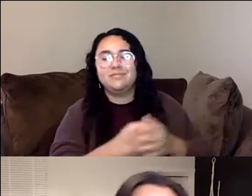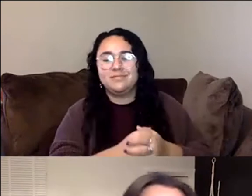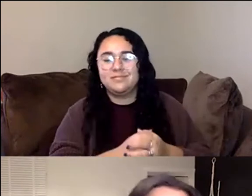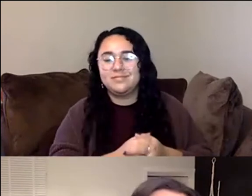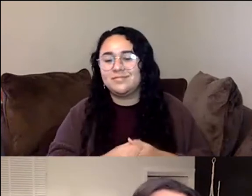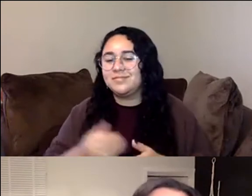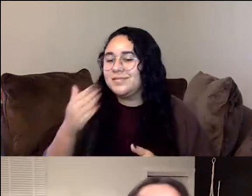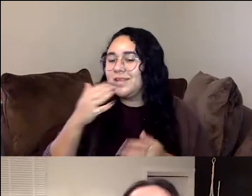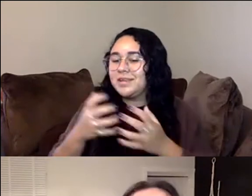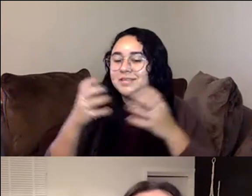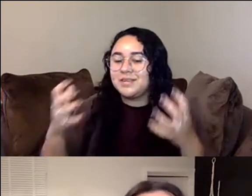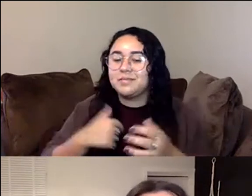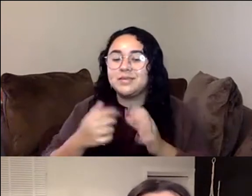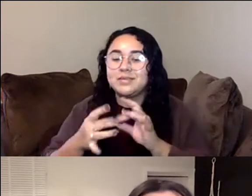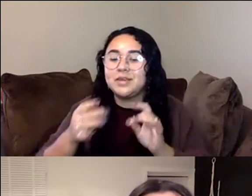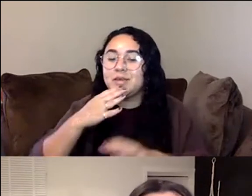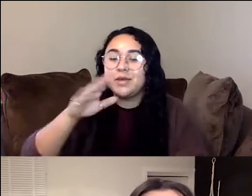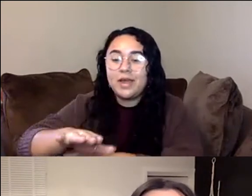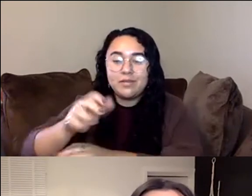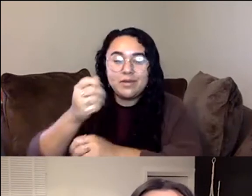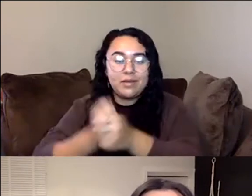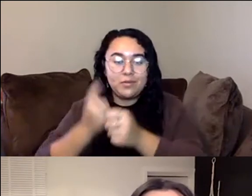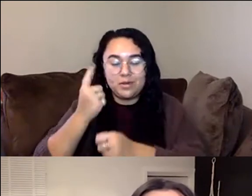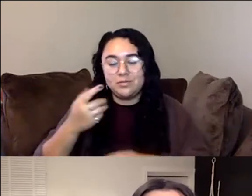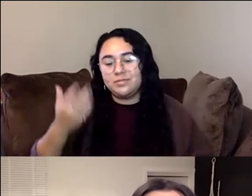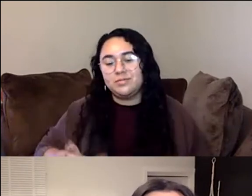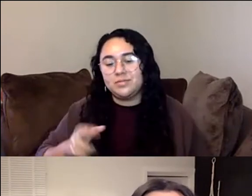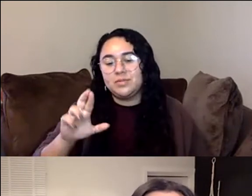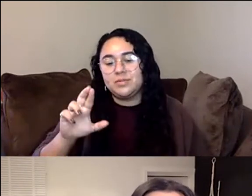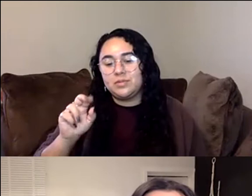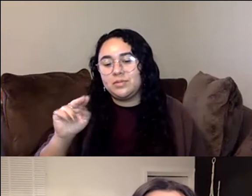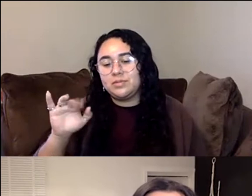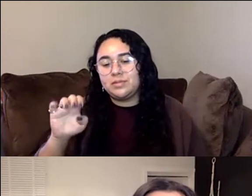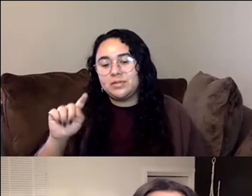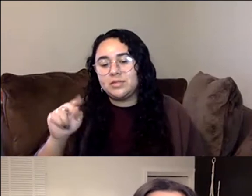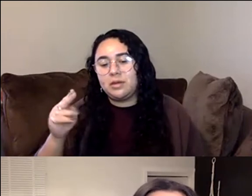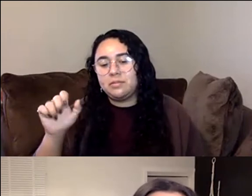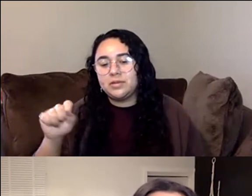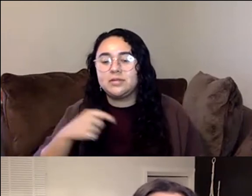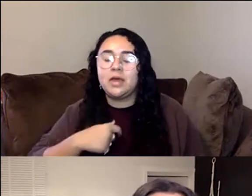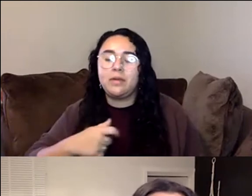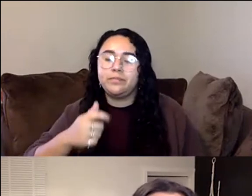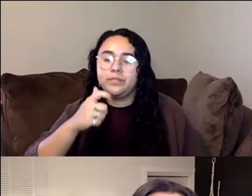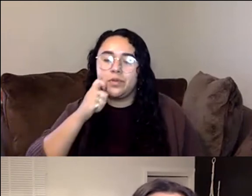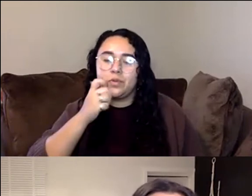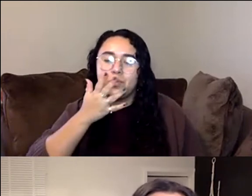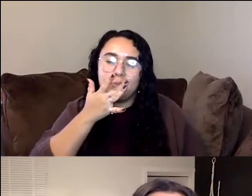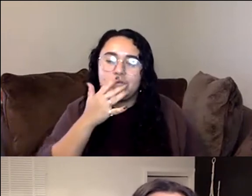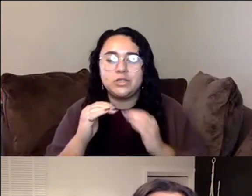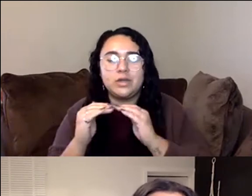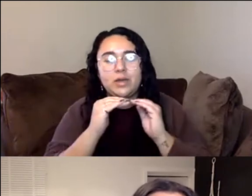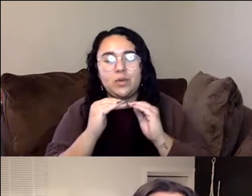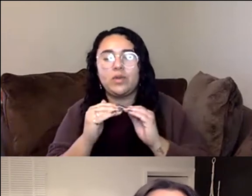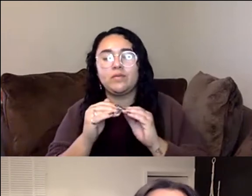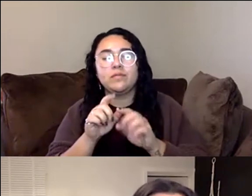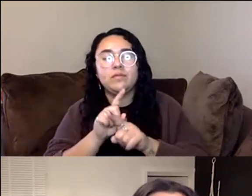you so much. And I just want to say good afternoon, everyone. My name is Ronnie Thomas, and I'm a Racial Equity Fellow, Initiative Fellow with Social